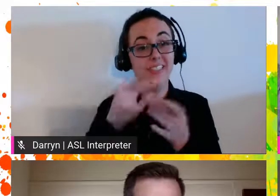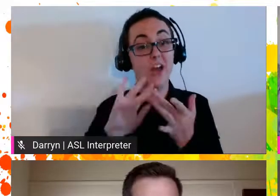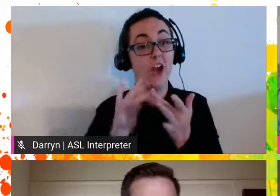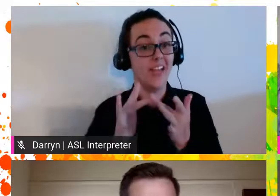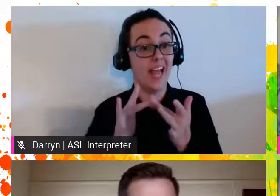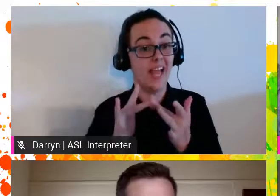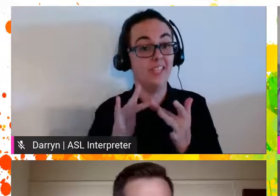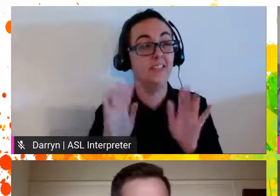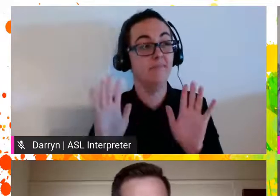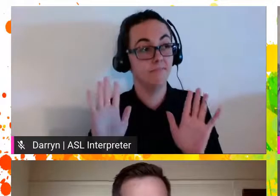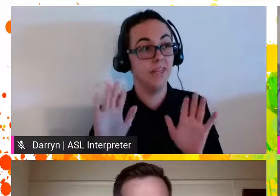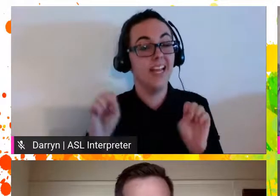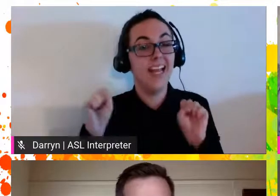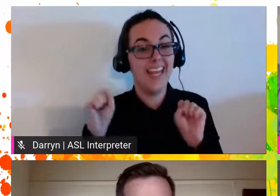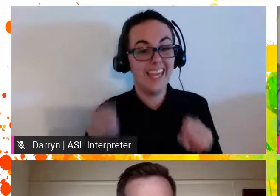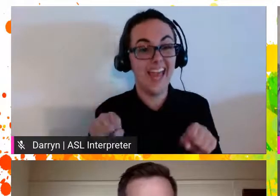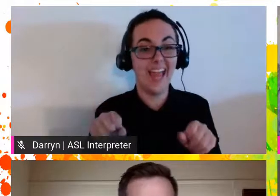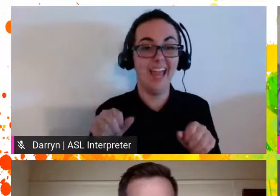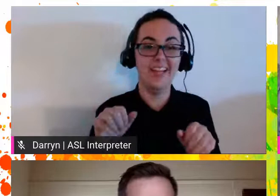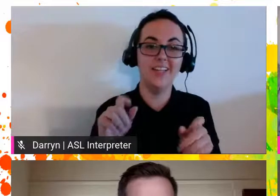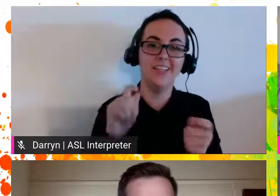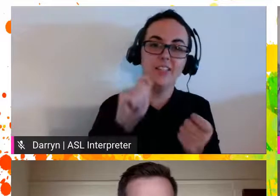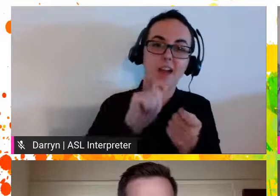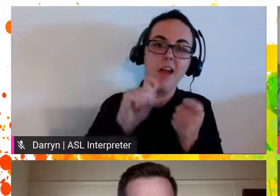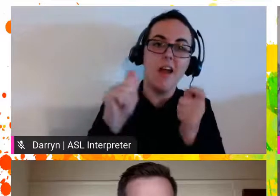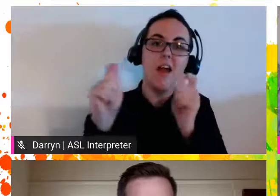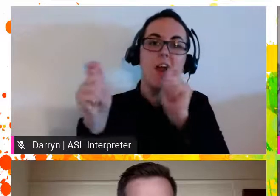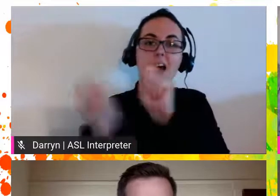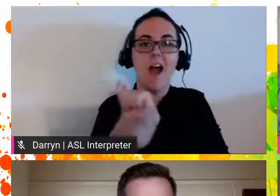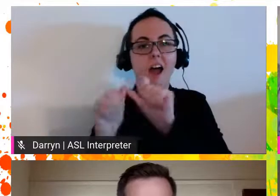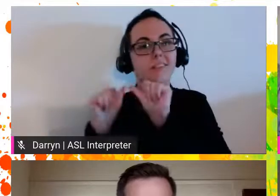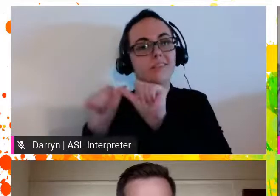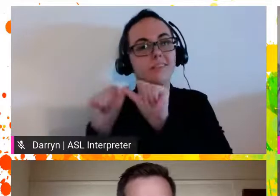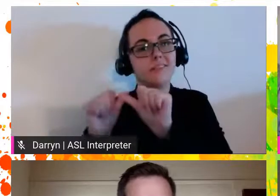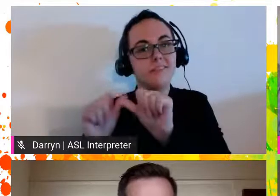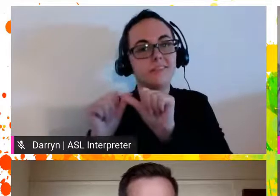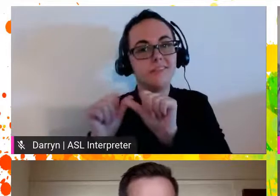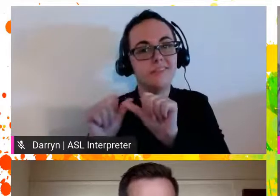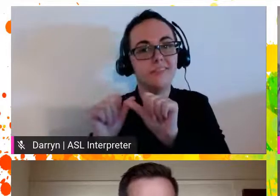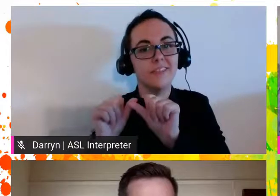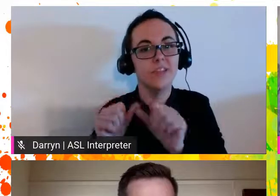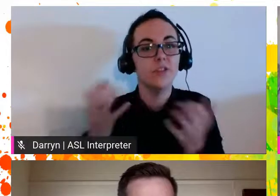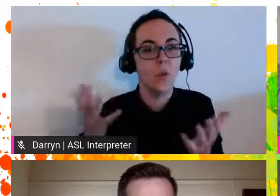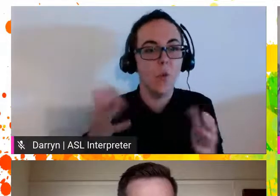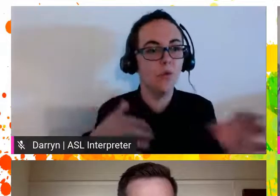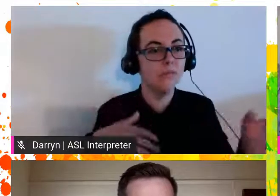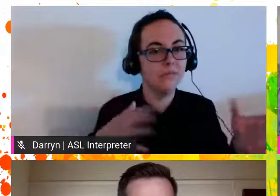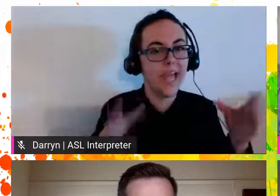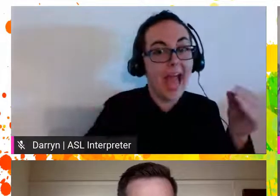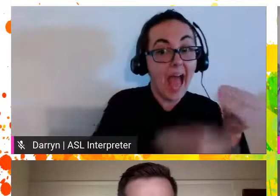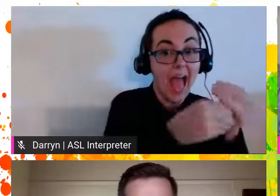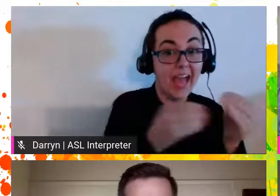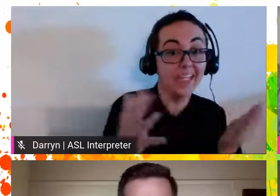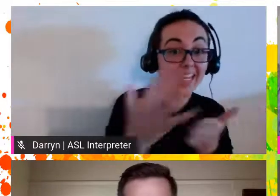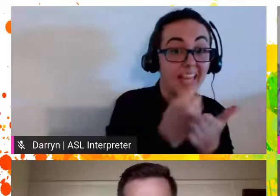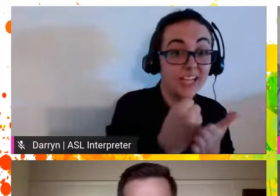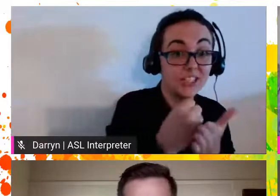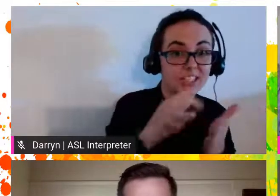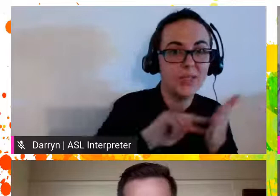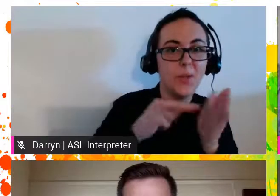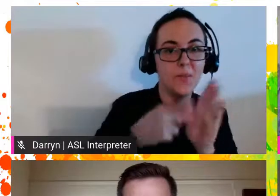evolving. You know, once we have one of those artists in our collection, we can add them to the tour, and it can constantly be